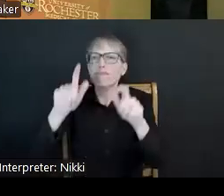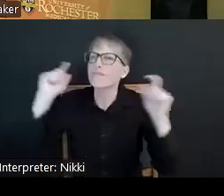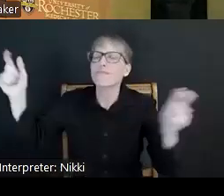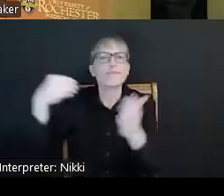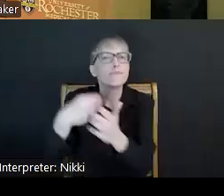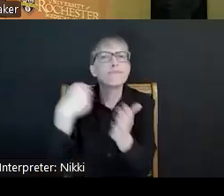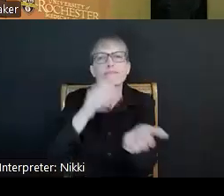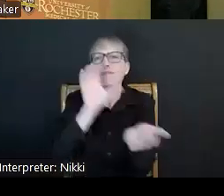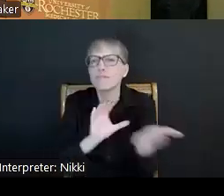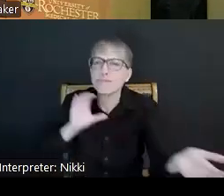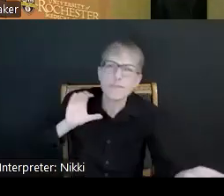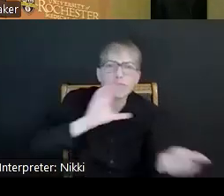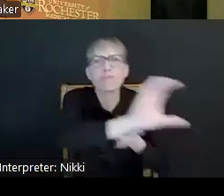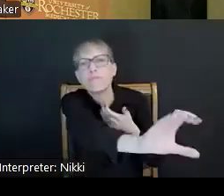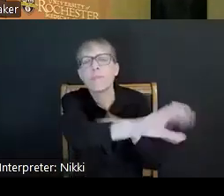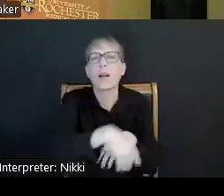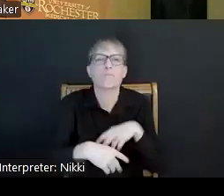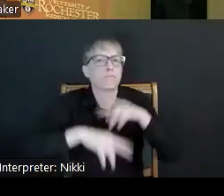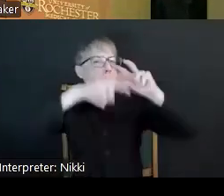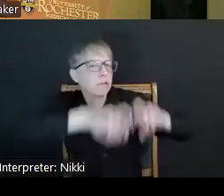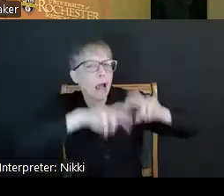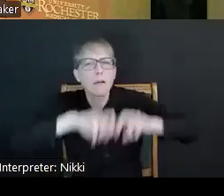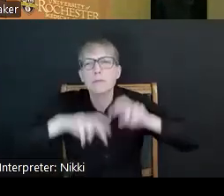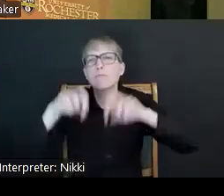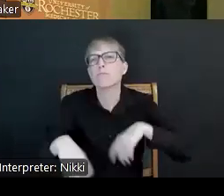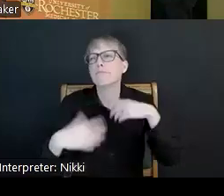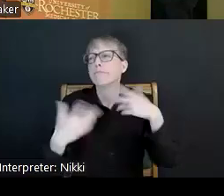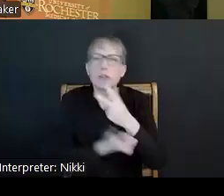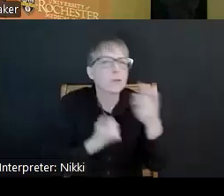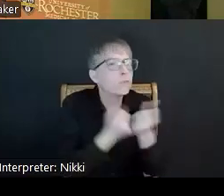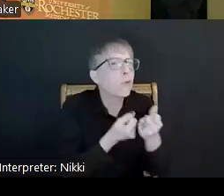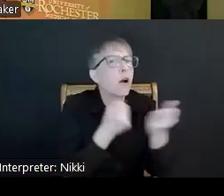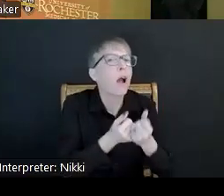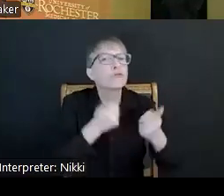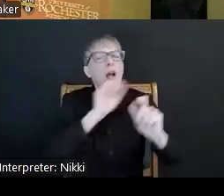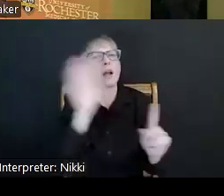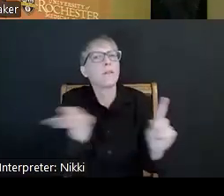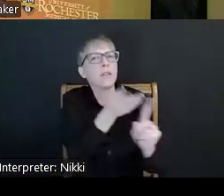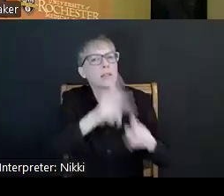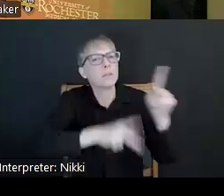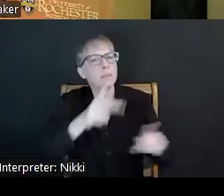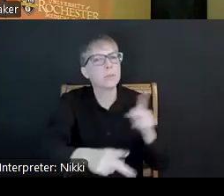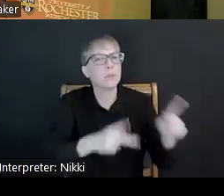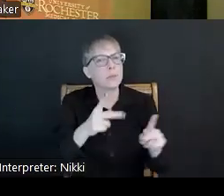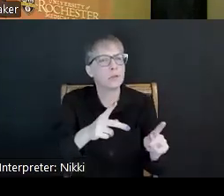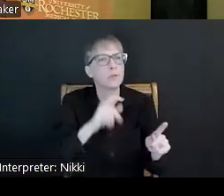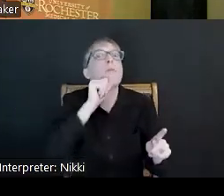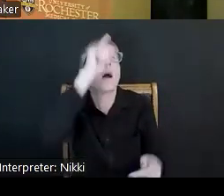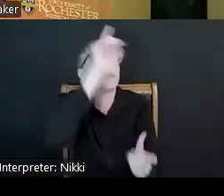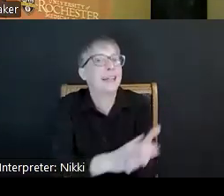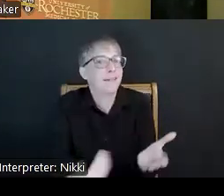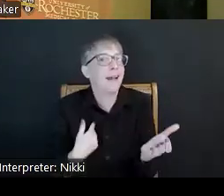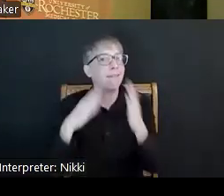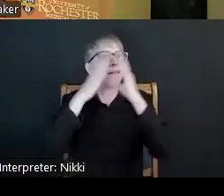kinds of analysis, all kinds of support to try to change people's mind that there is a housing crisis, much like today, that we have to